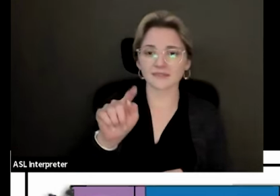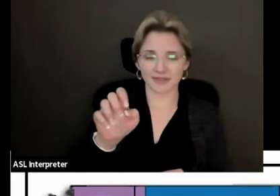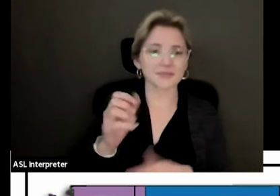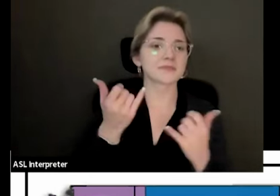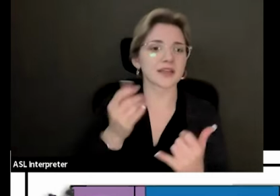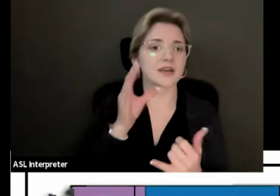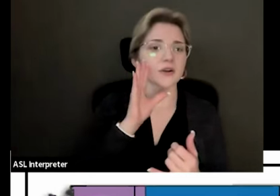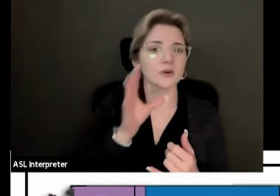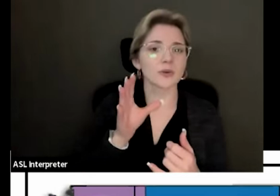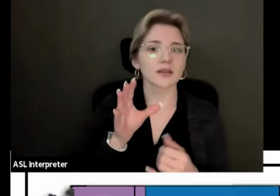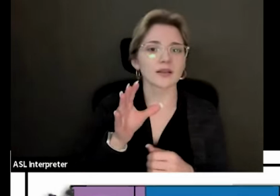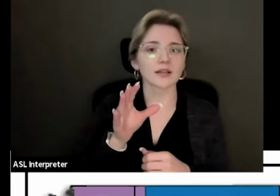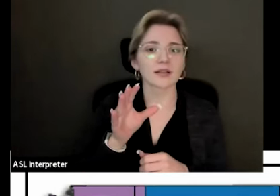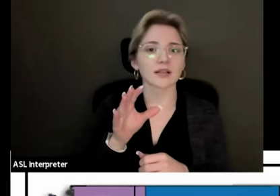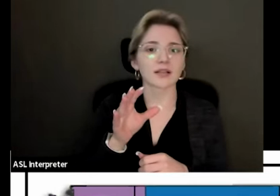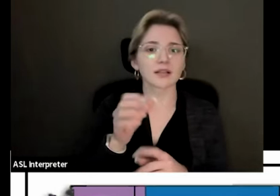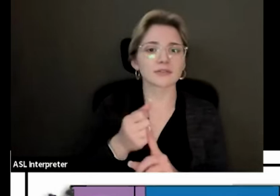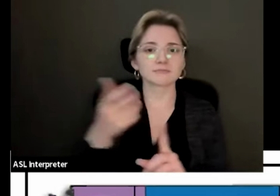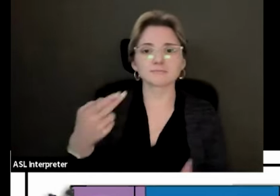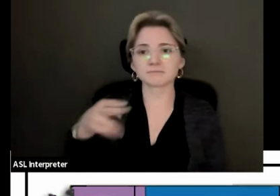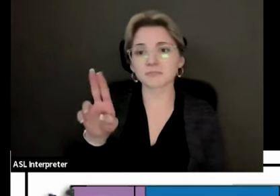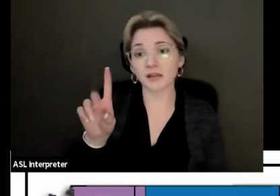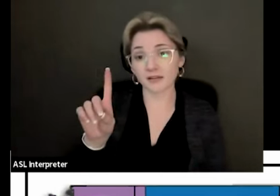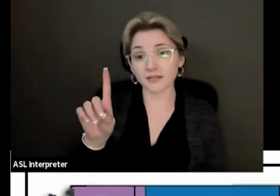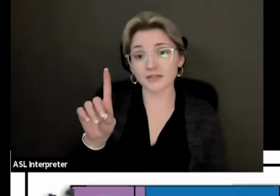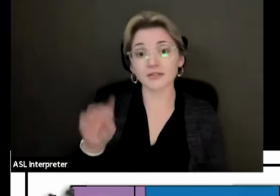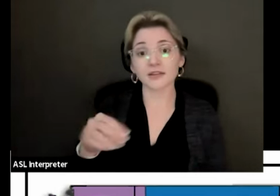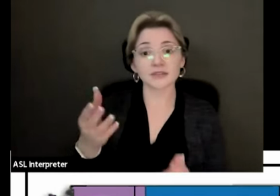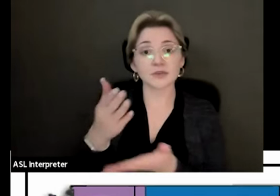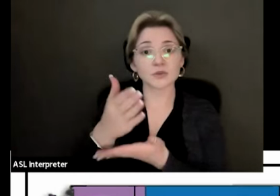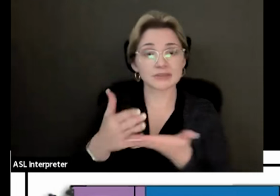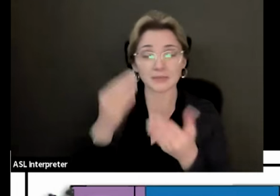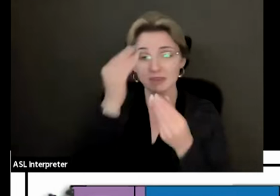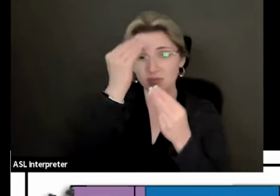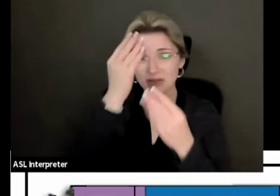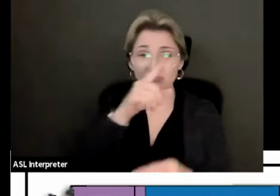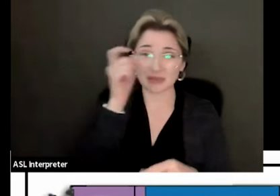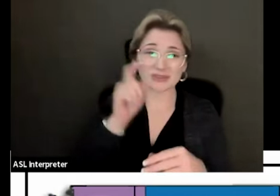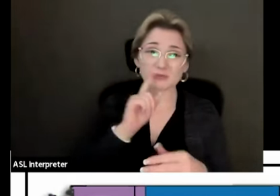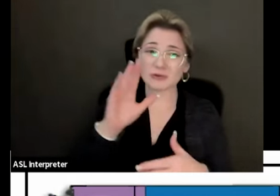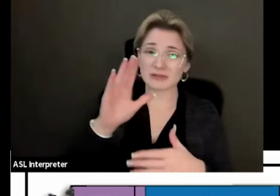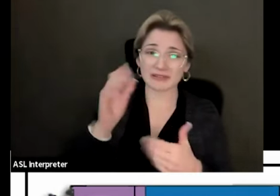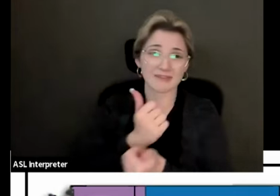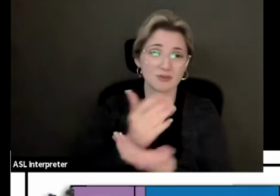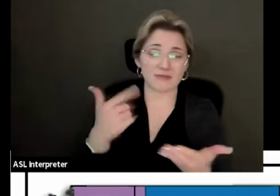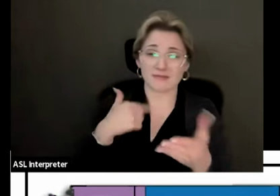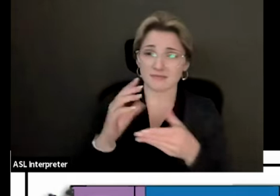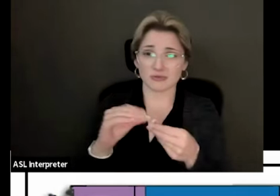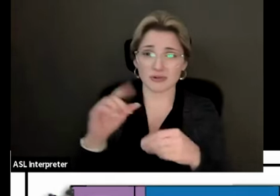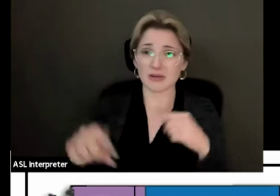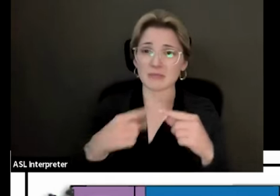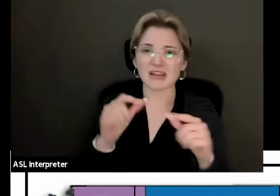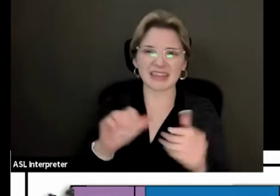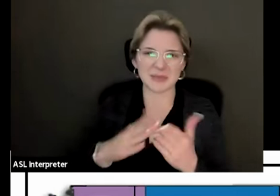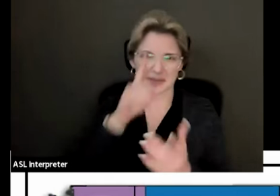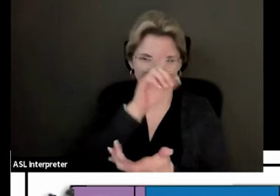talk about HUD, and just to give you a little bit of insight, because I know it can be very confusing. So HUD is divided into 10